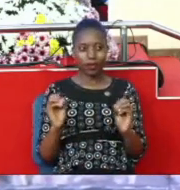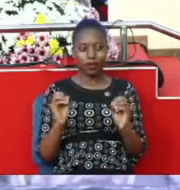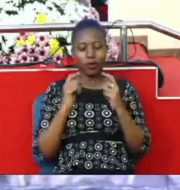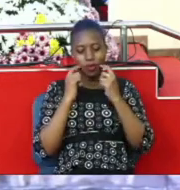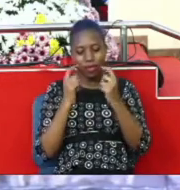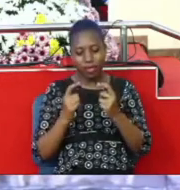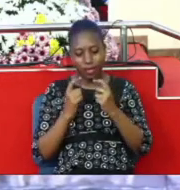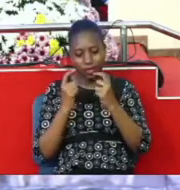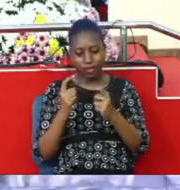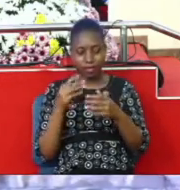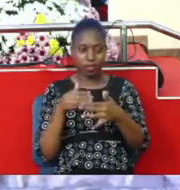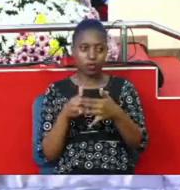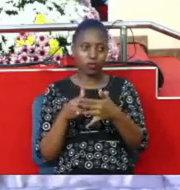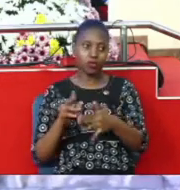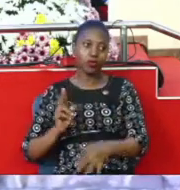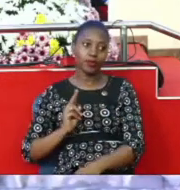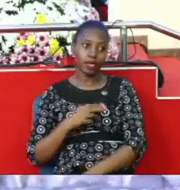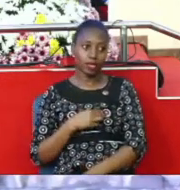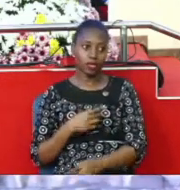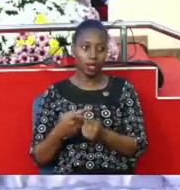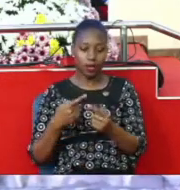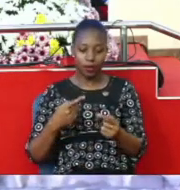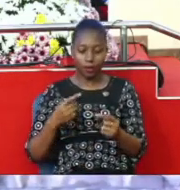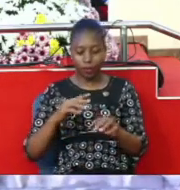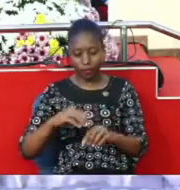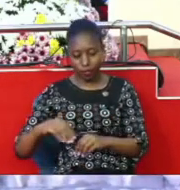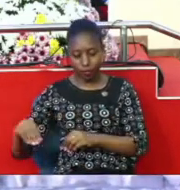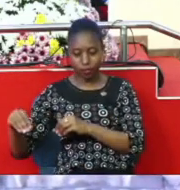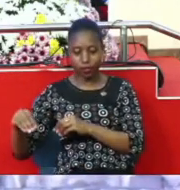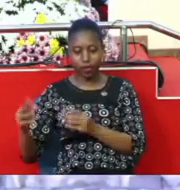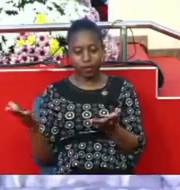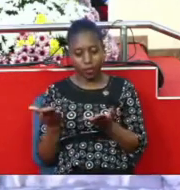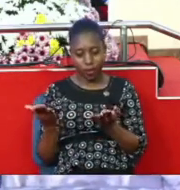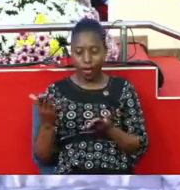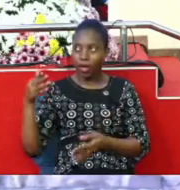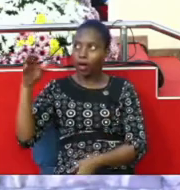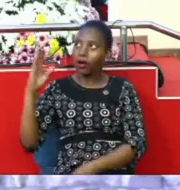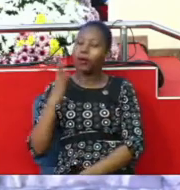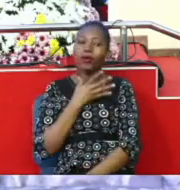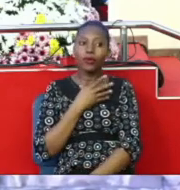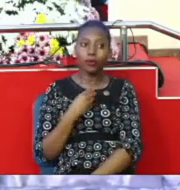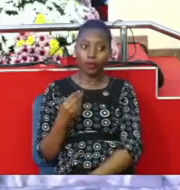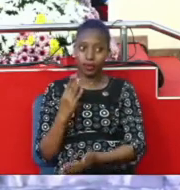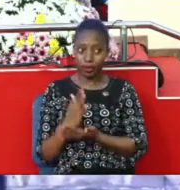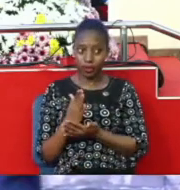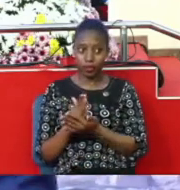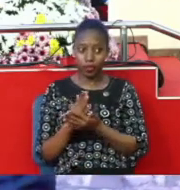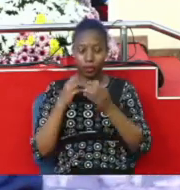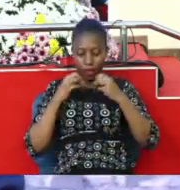us from going to where God wants us to be. Blessed be the name